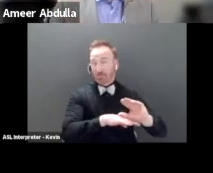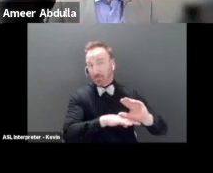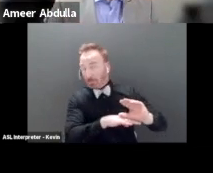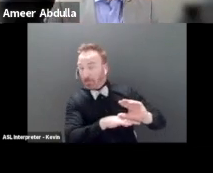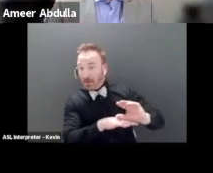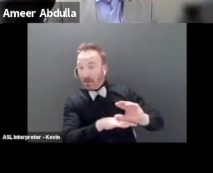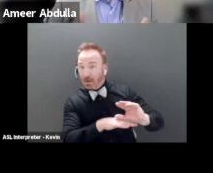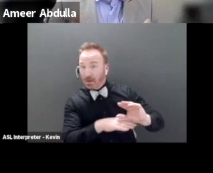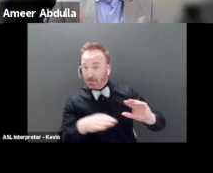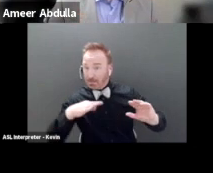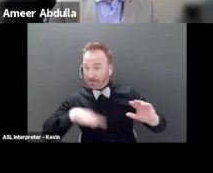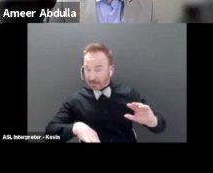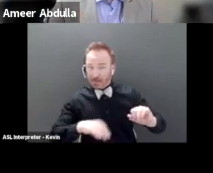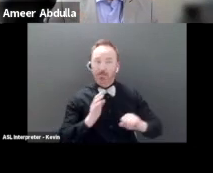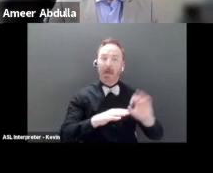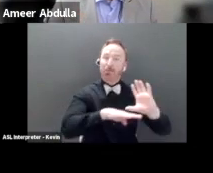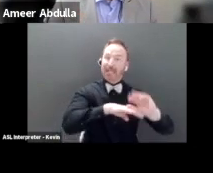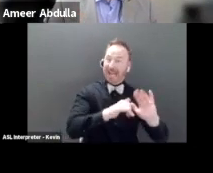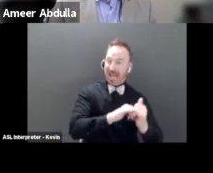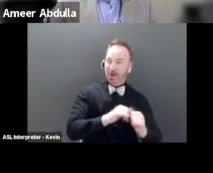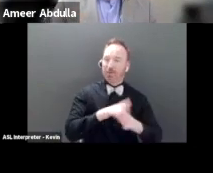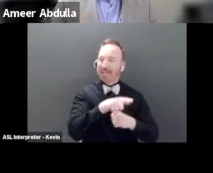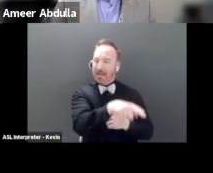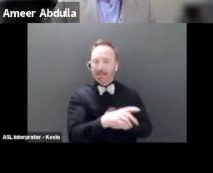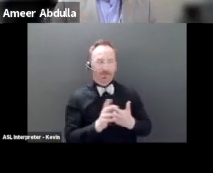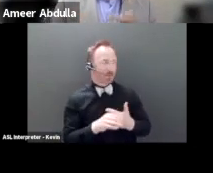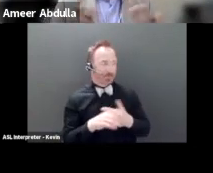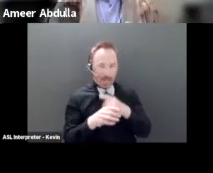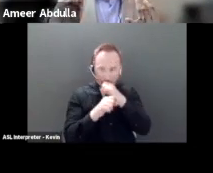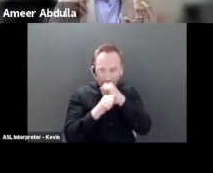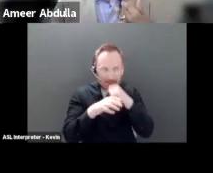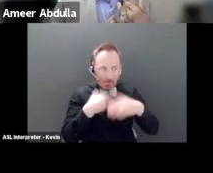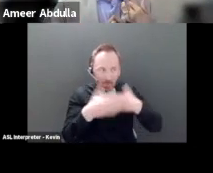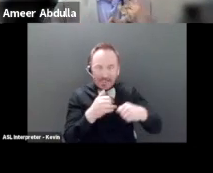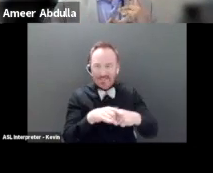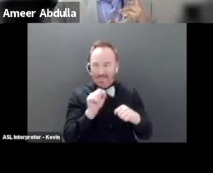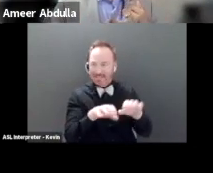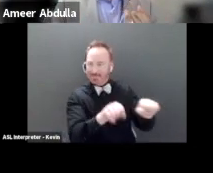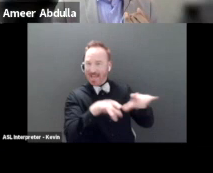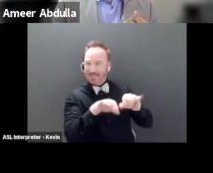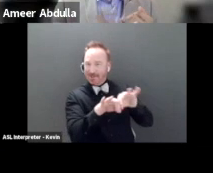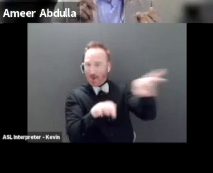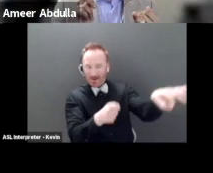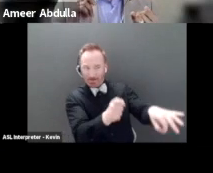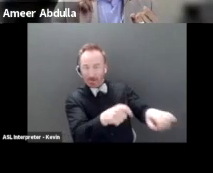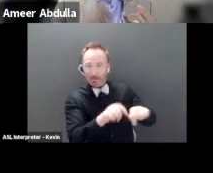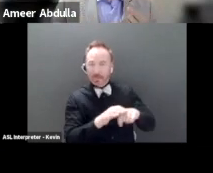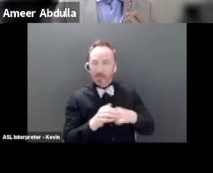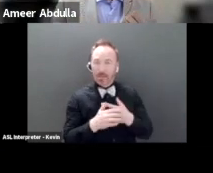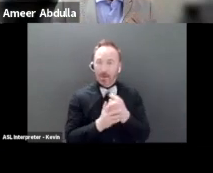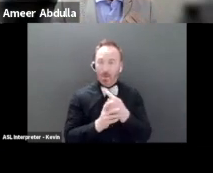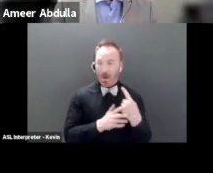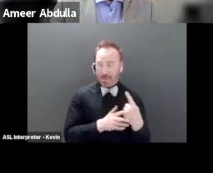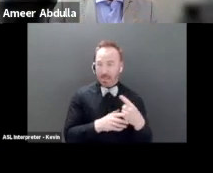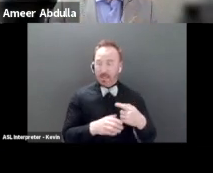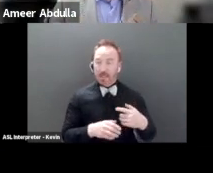get this reduction? Because really that's the secret sauce and that's the magic. Well, one condition, and it's an or, the time